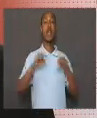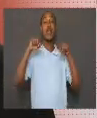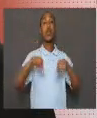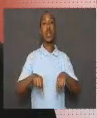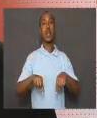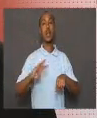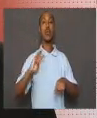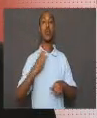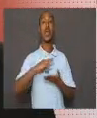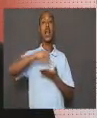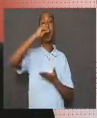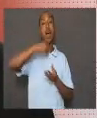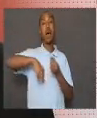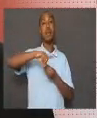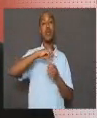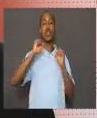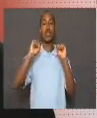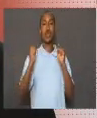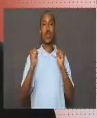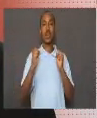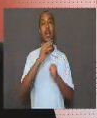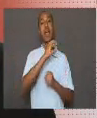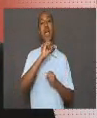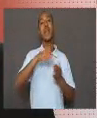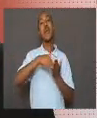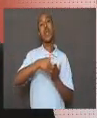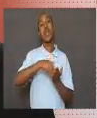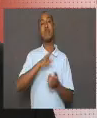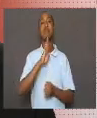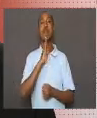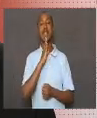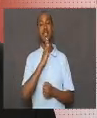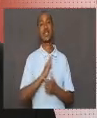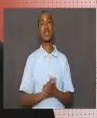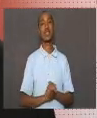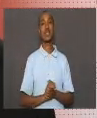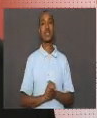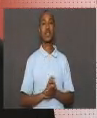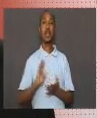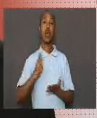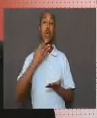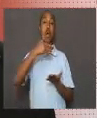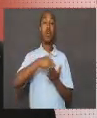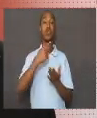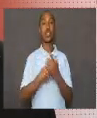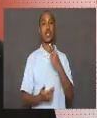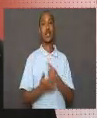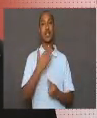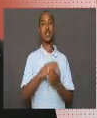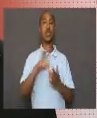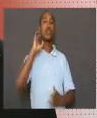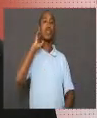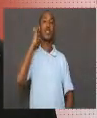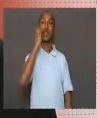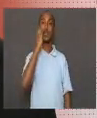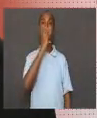Today, we learned about strong and weak bases. We also discussed